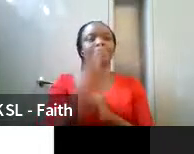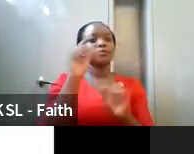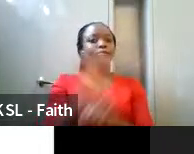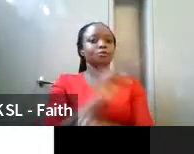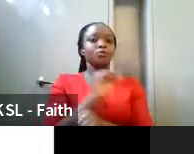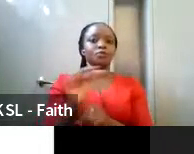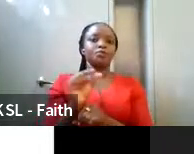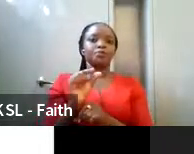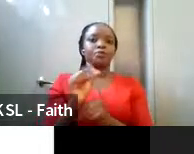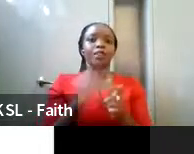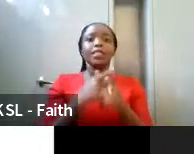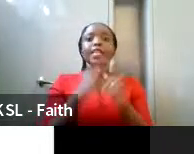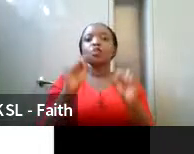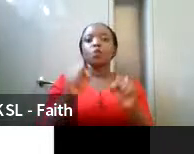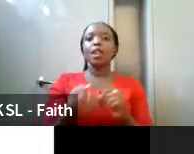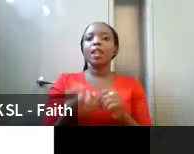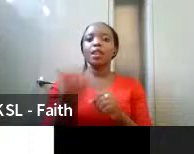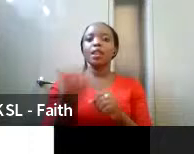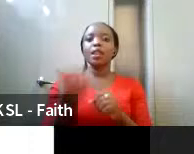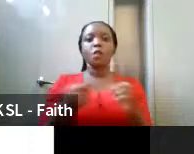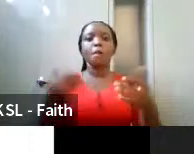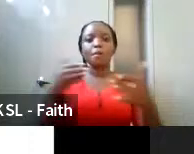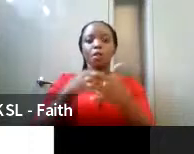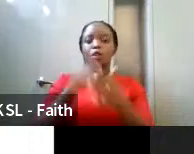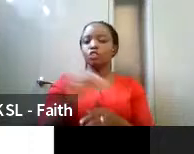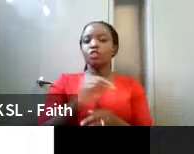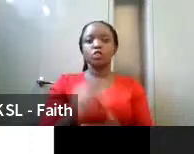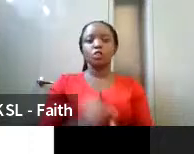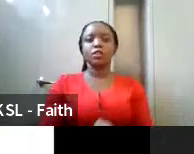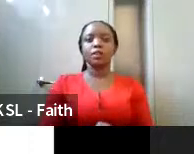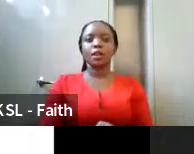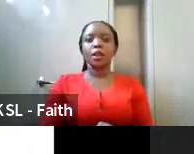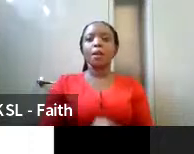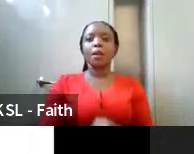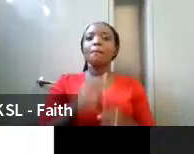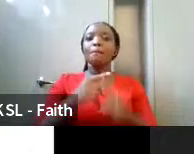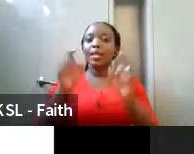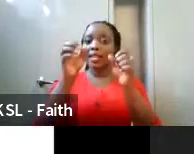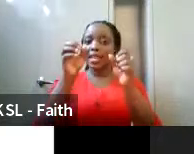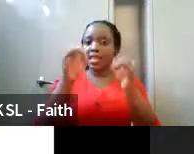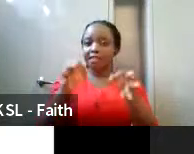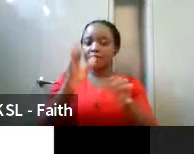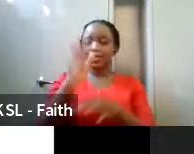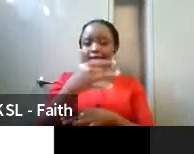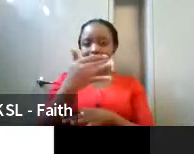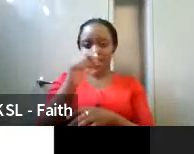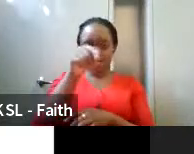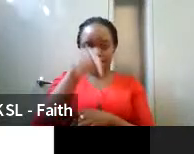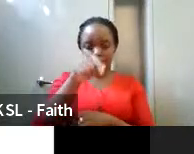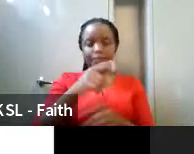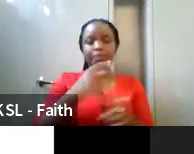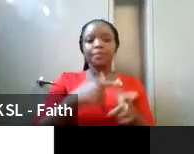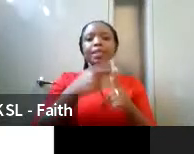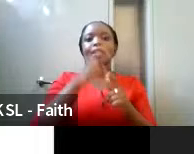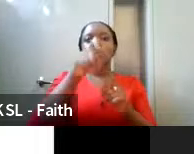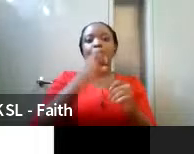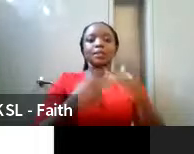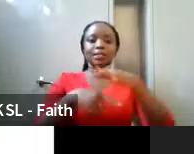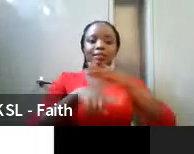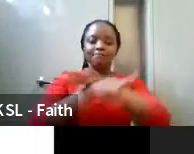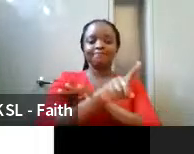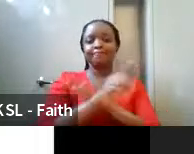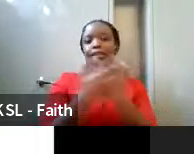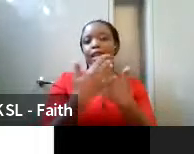to be removed from the block immediately. But if you're still there, then you need to just visit any of our